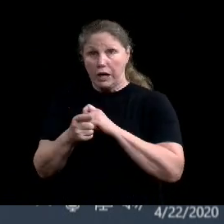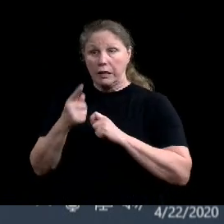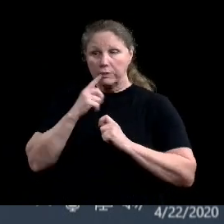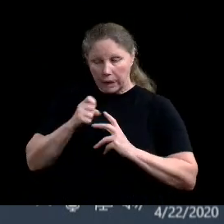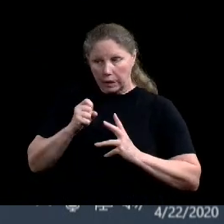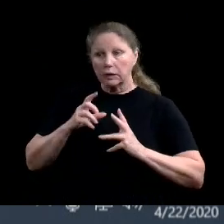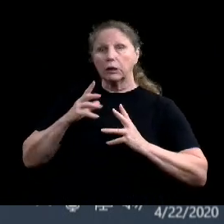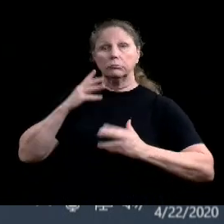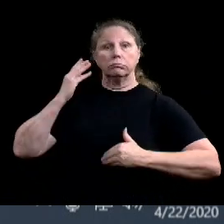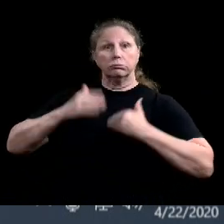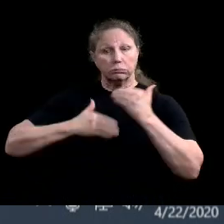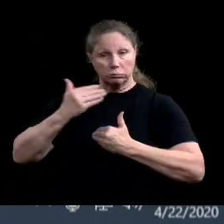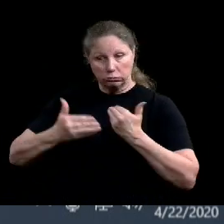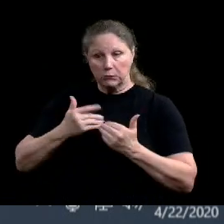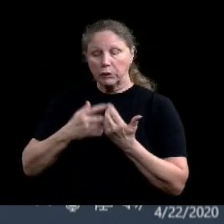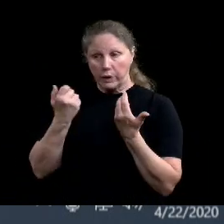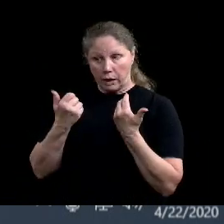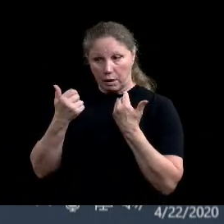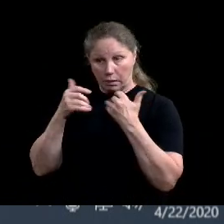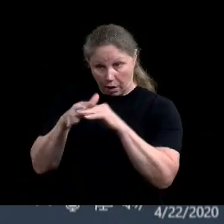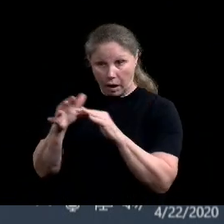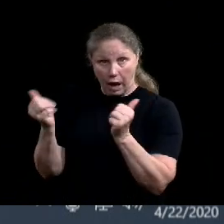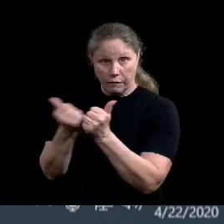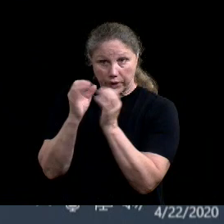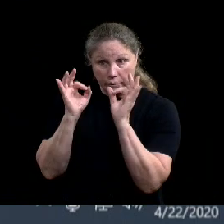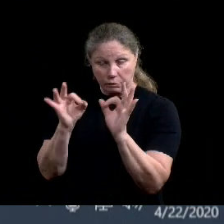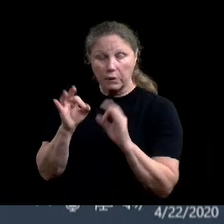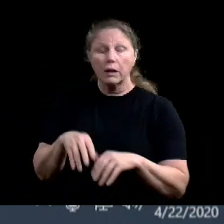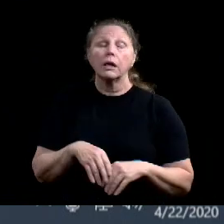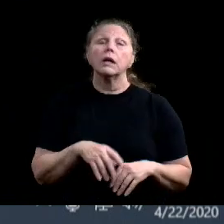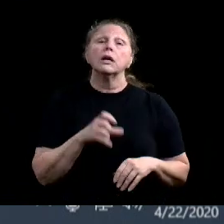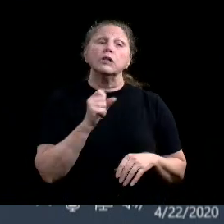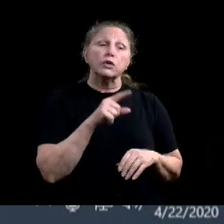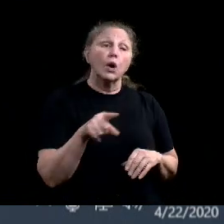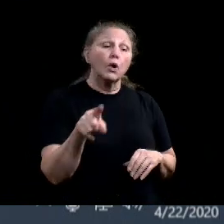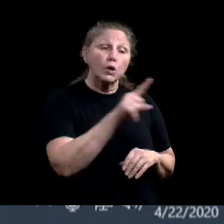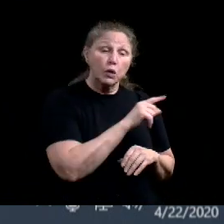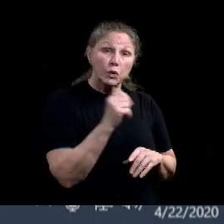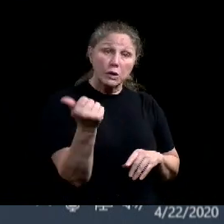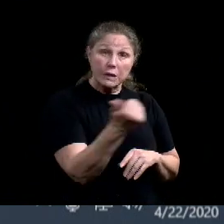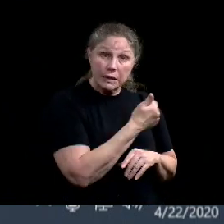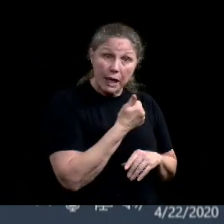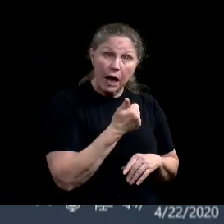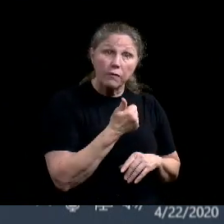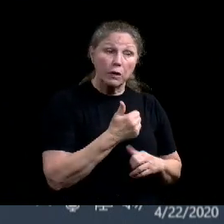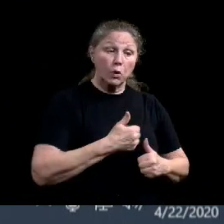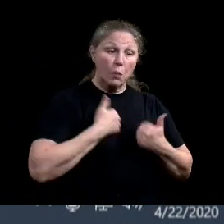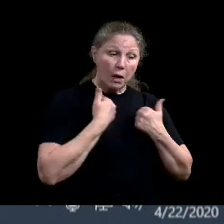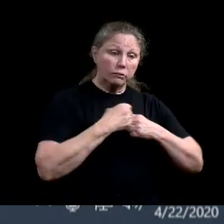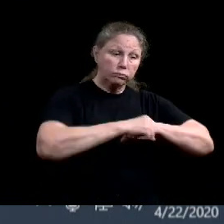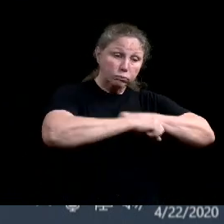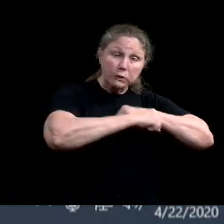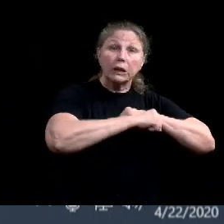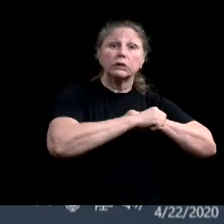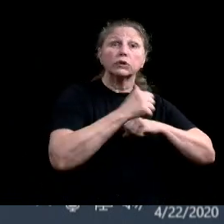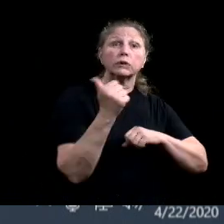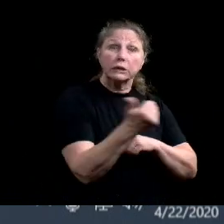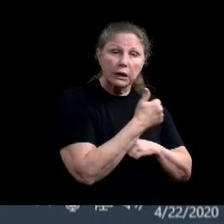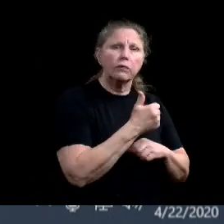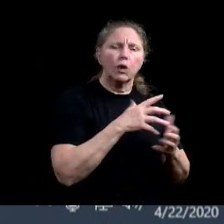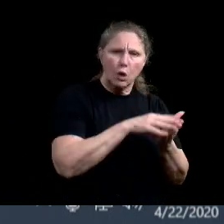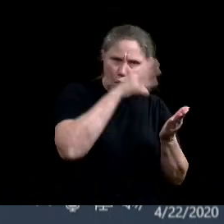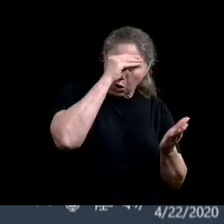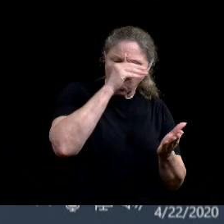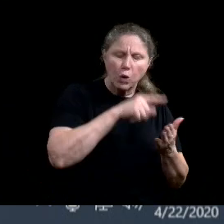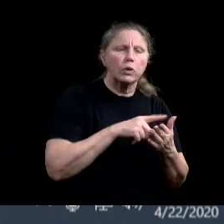safety measures that you can to learn how to live safely in a pandemic issue that we are type issues